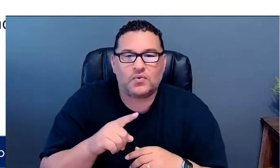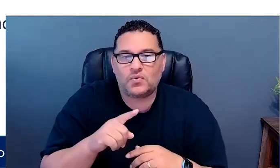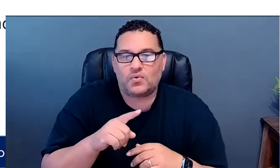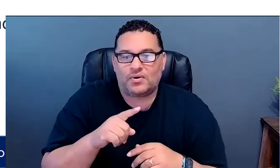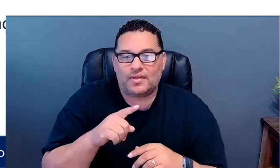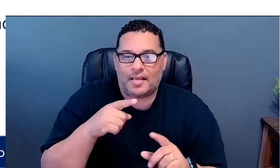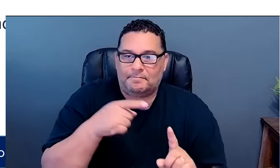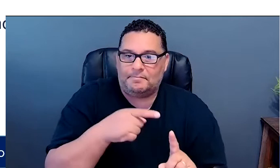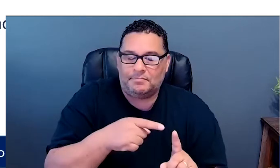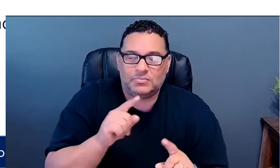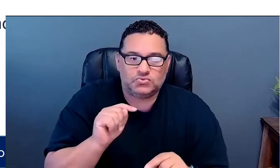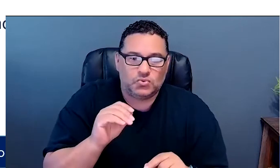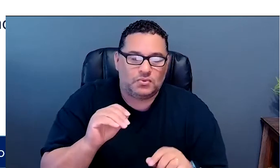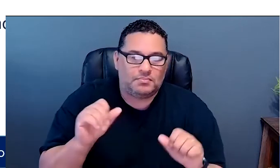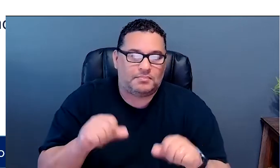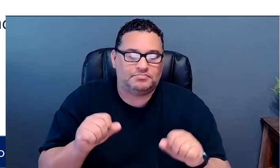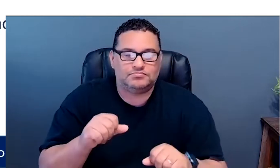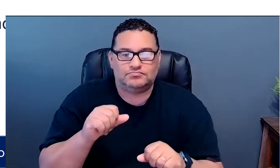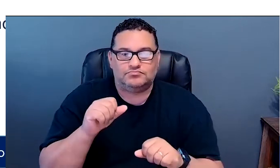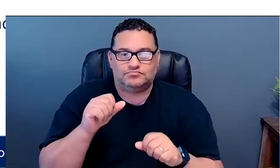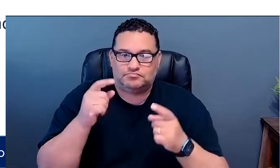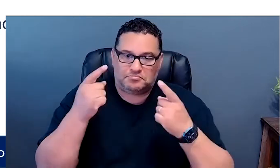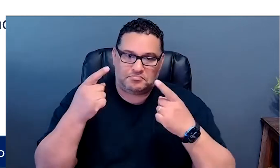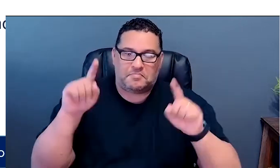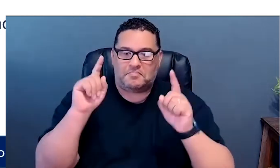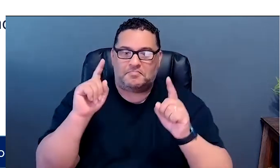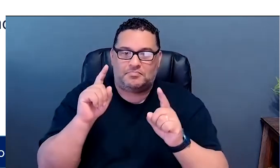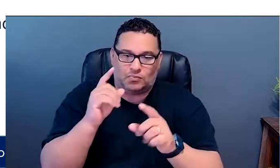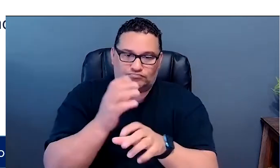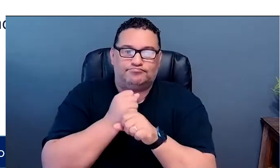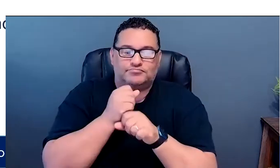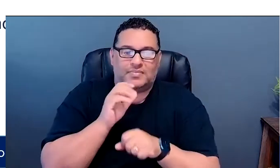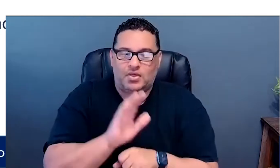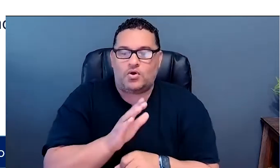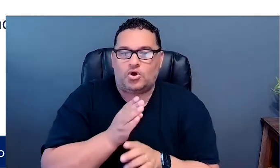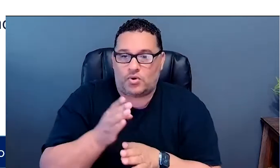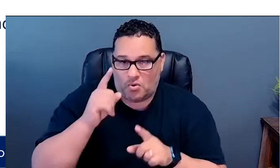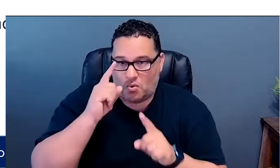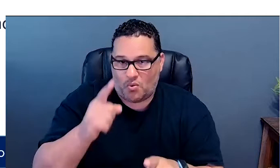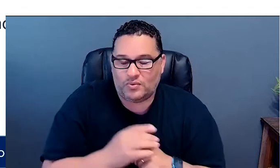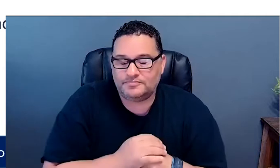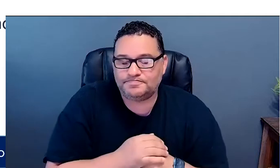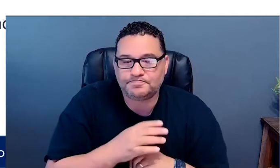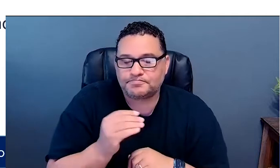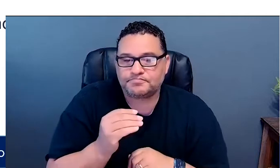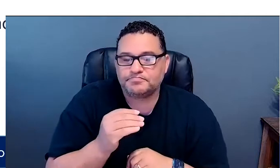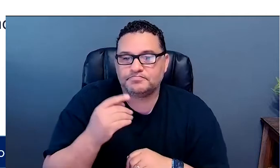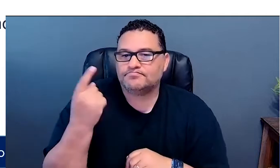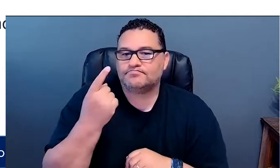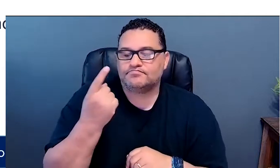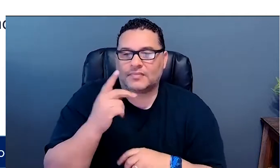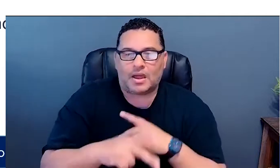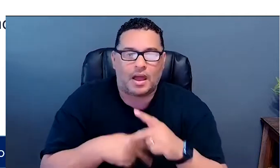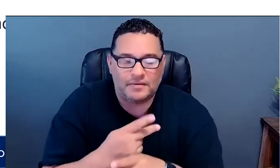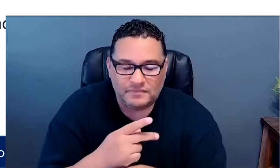them to be able to reach their career goals, and some kind of job